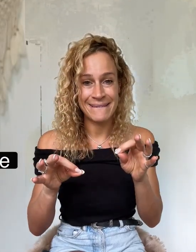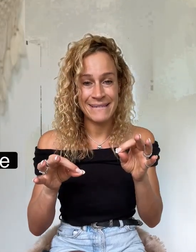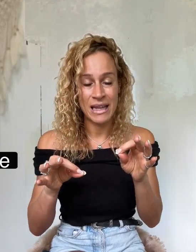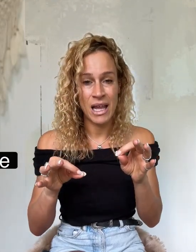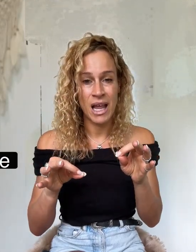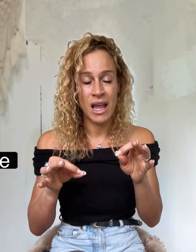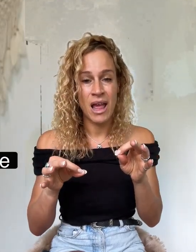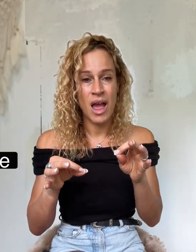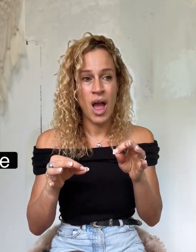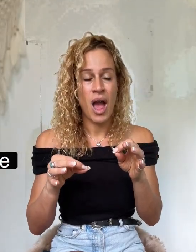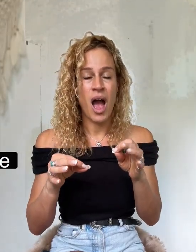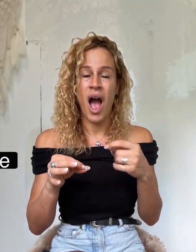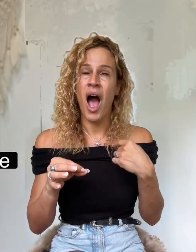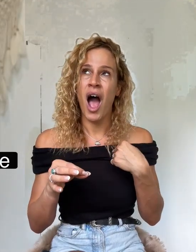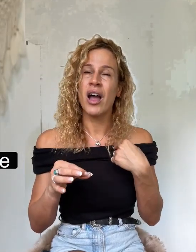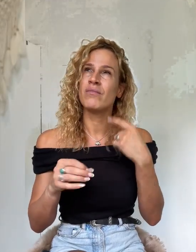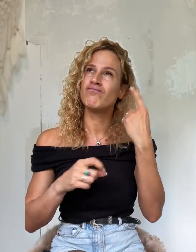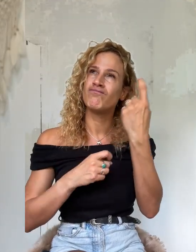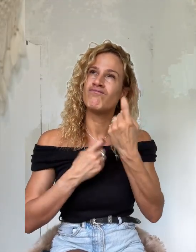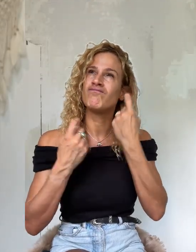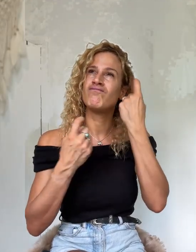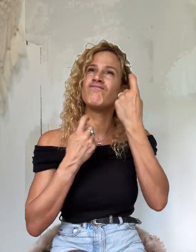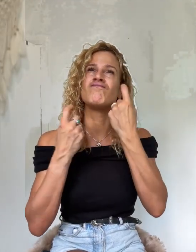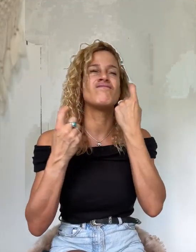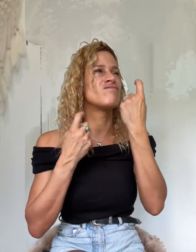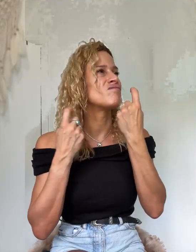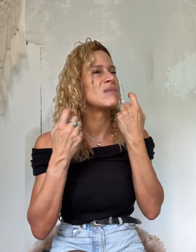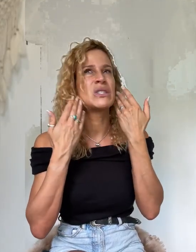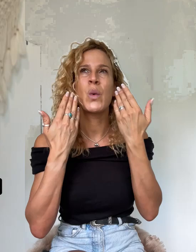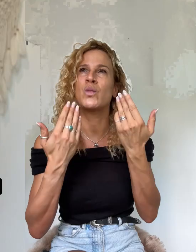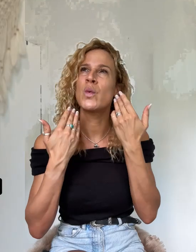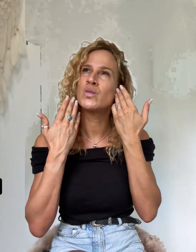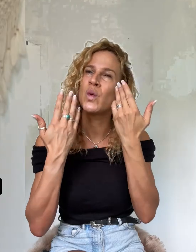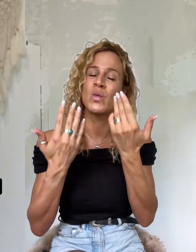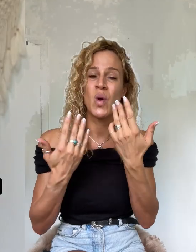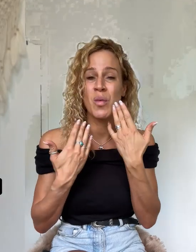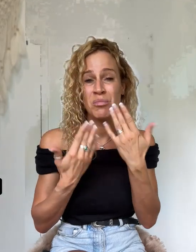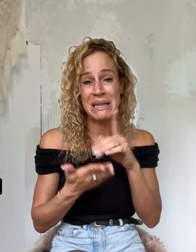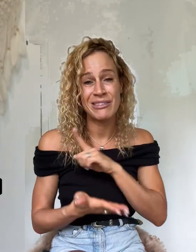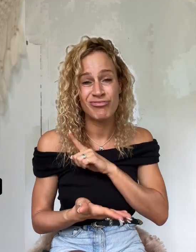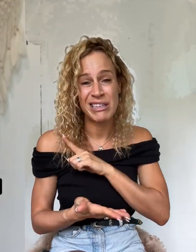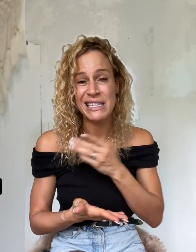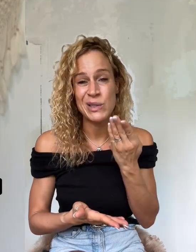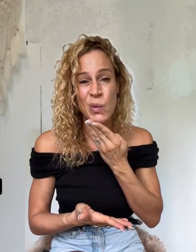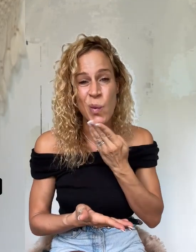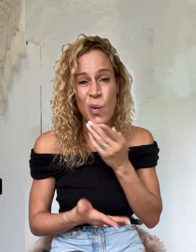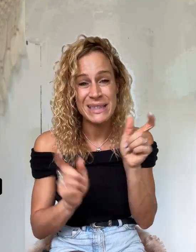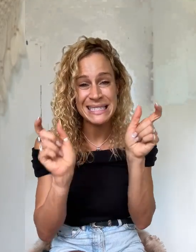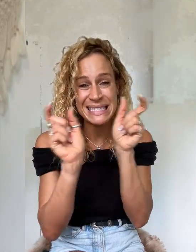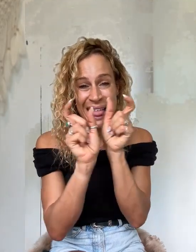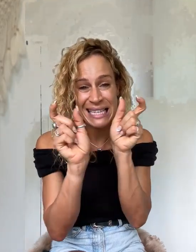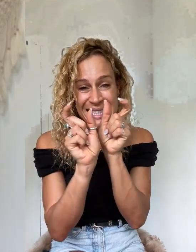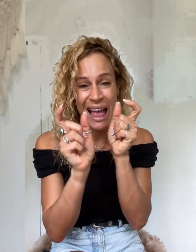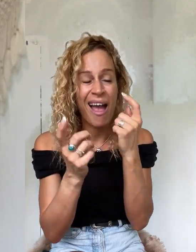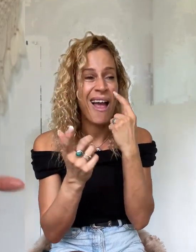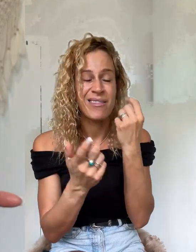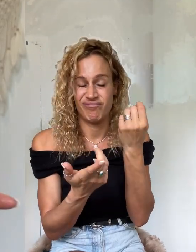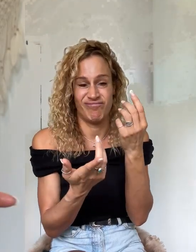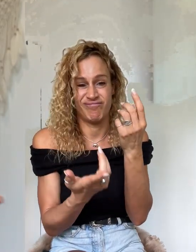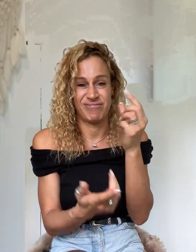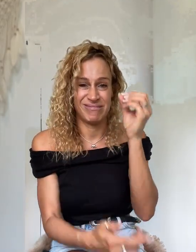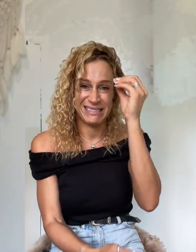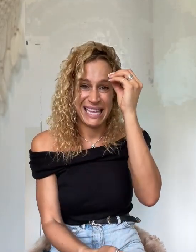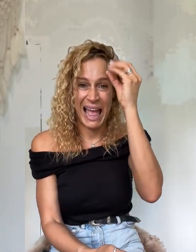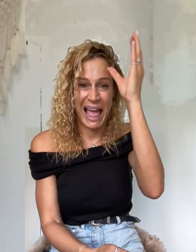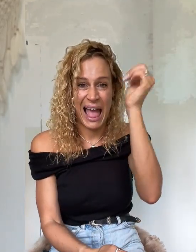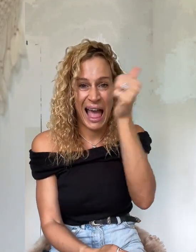when someone asked me, what's your gift? I really pondered on it and I'm like, I don't know, because I was an academic and I'm dyslexic as